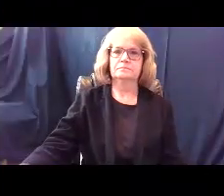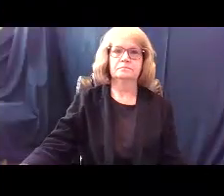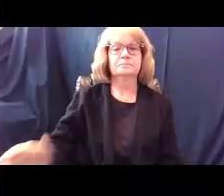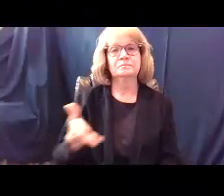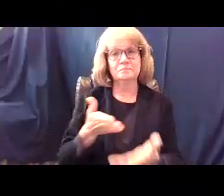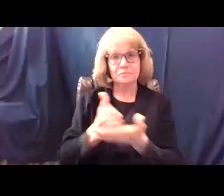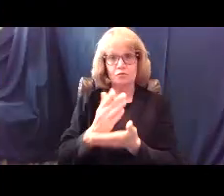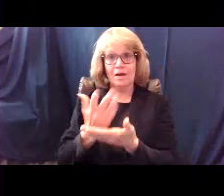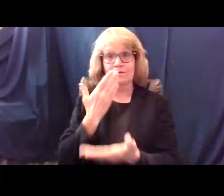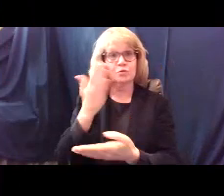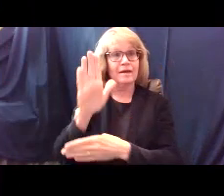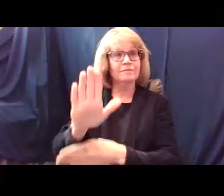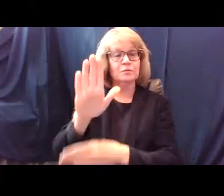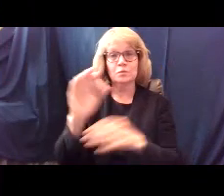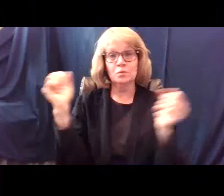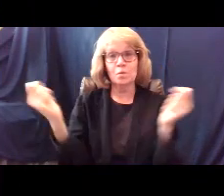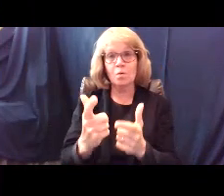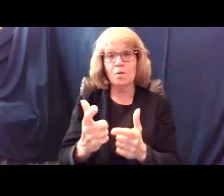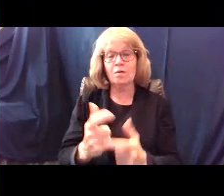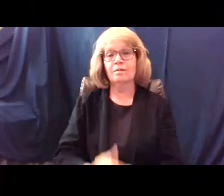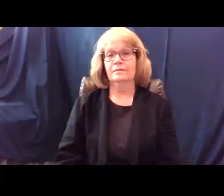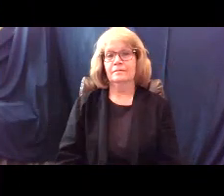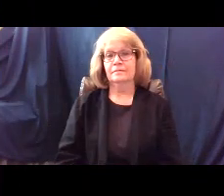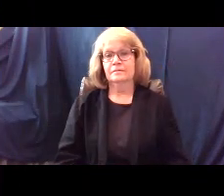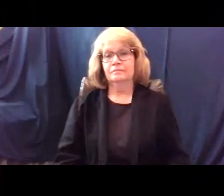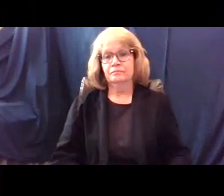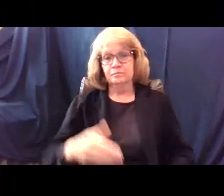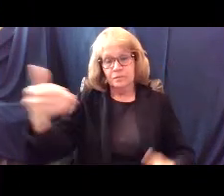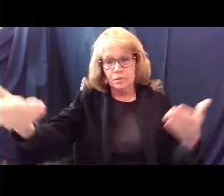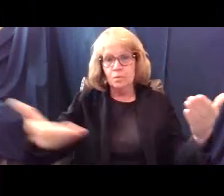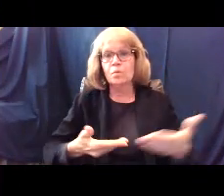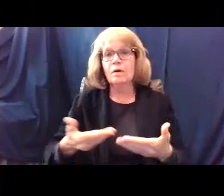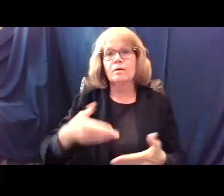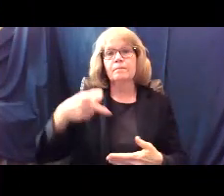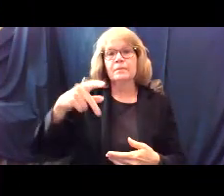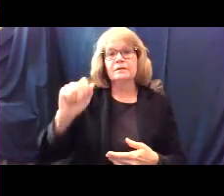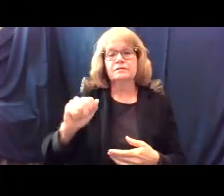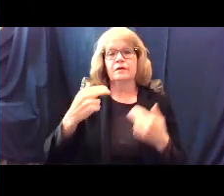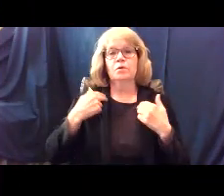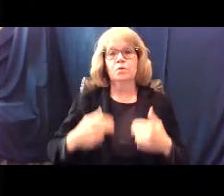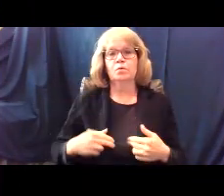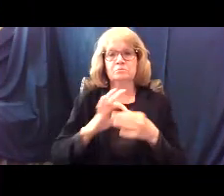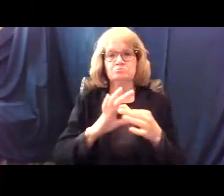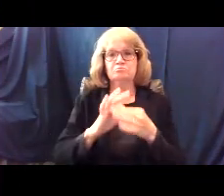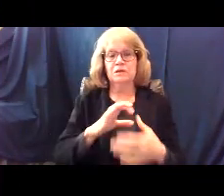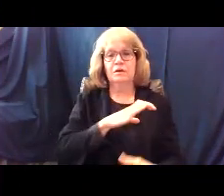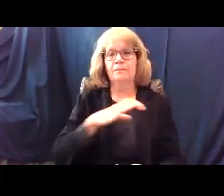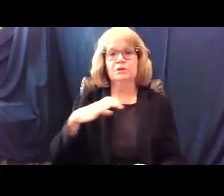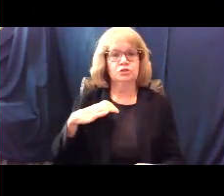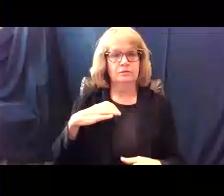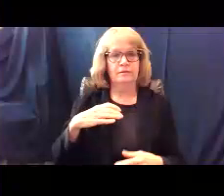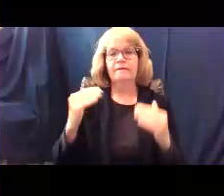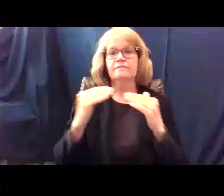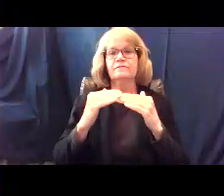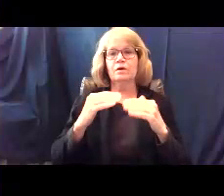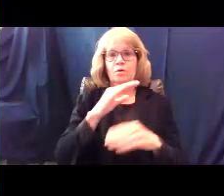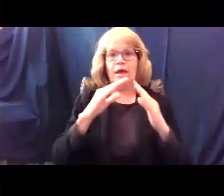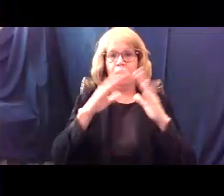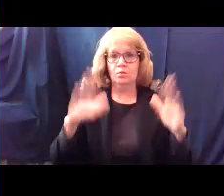All right, good afternoon, everyone. Welcome to the Pennsylvania Human Relations Commission's Fair Housing and Power